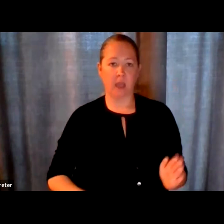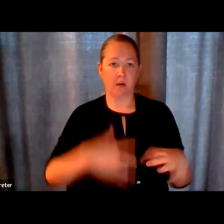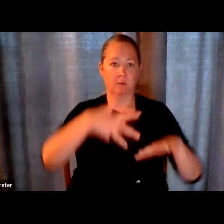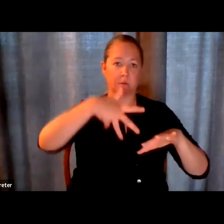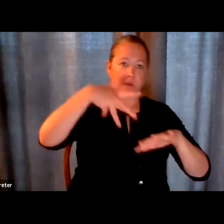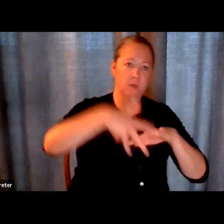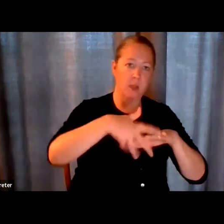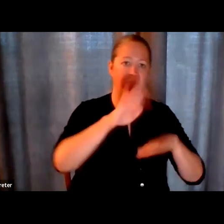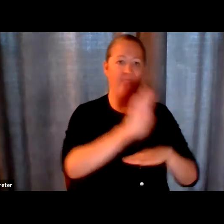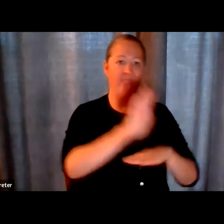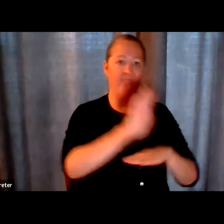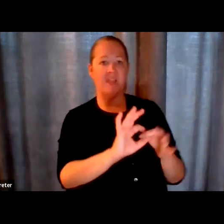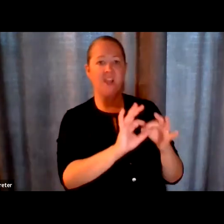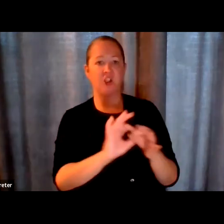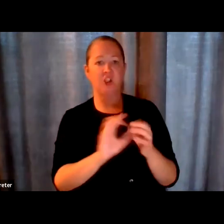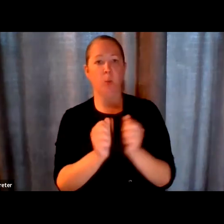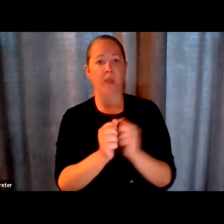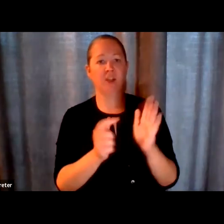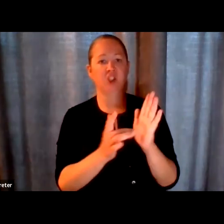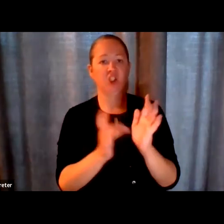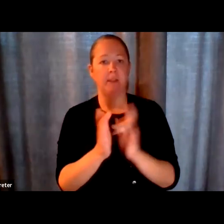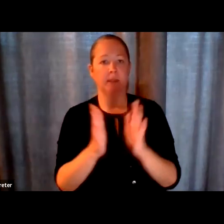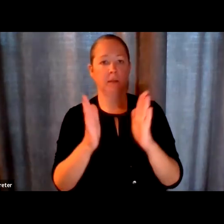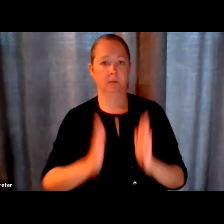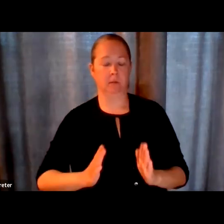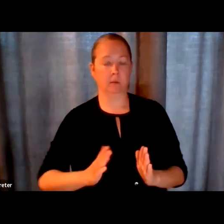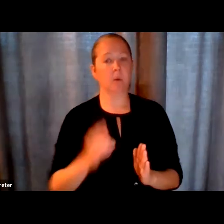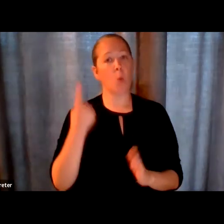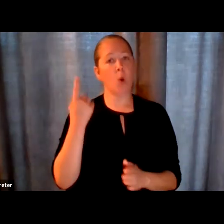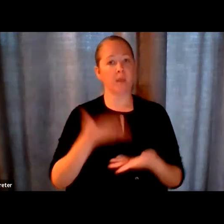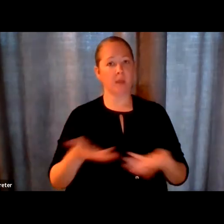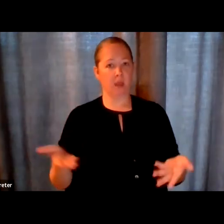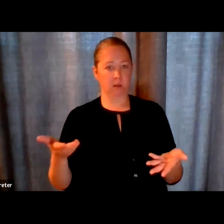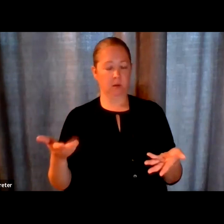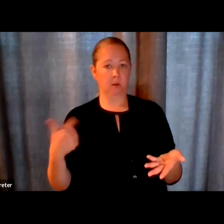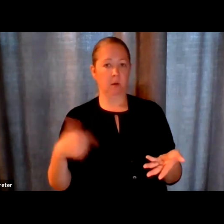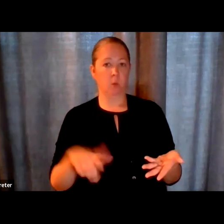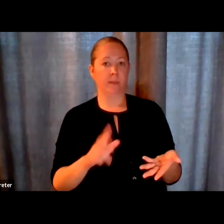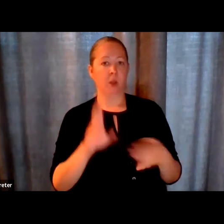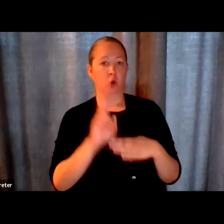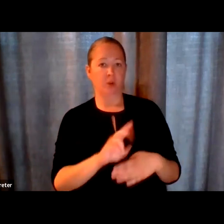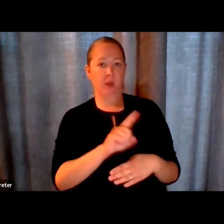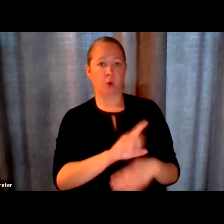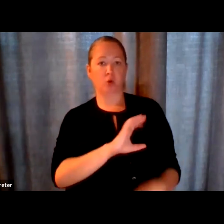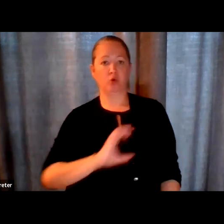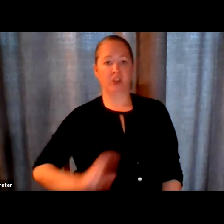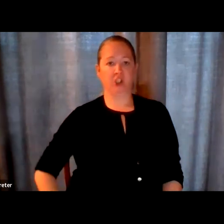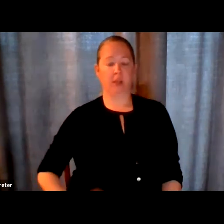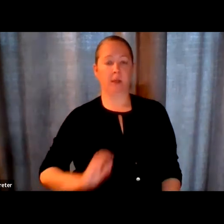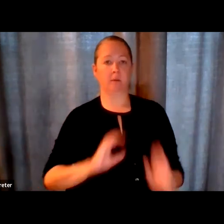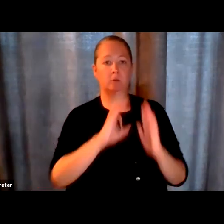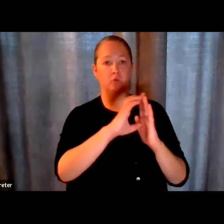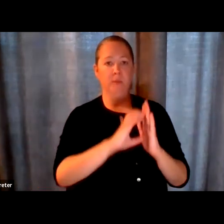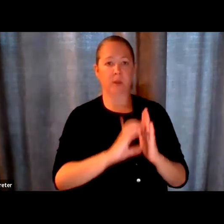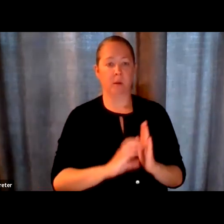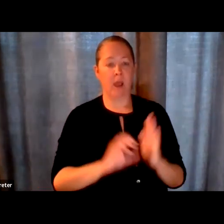with Jesus. And one of the things that we're going to be doing then is using those Christian scriptures to highlight for them